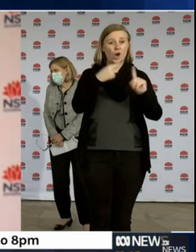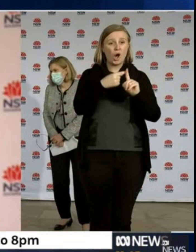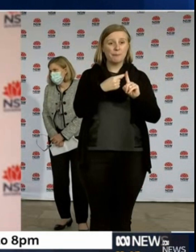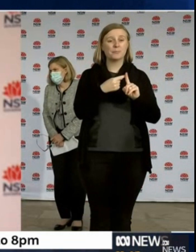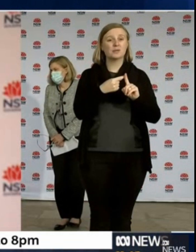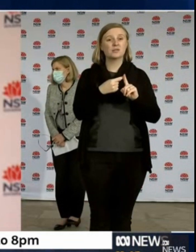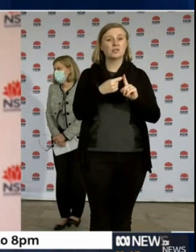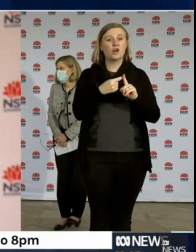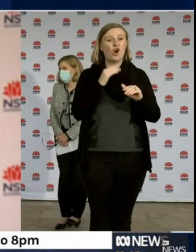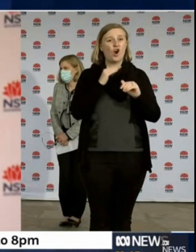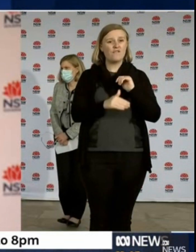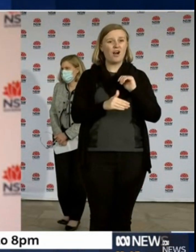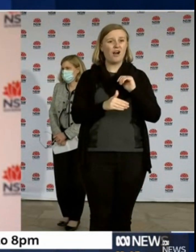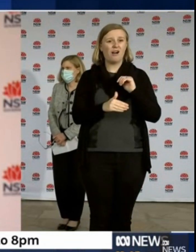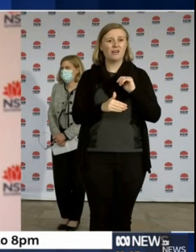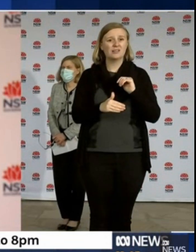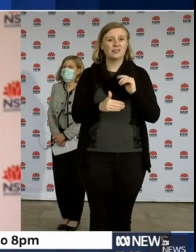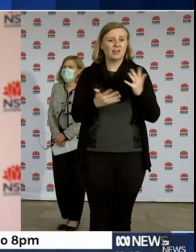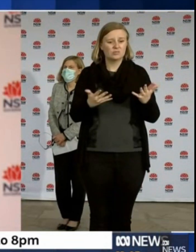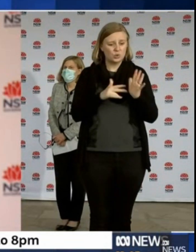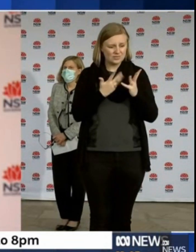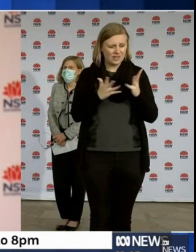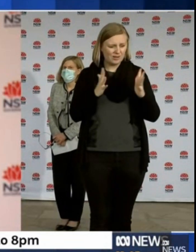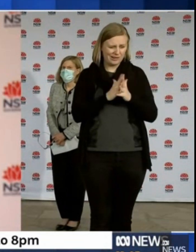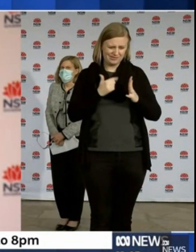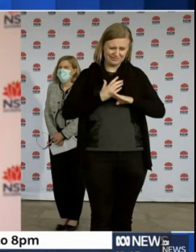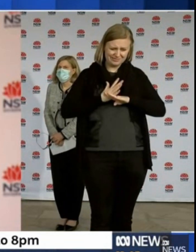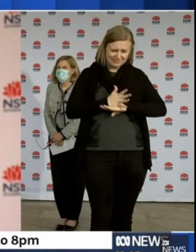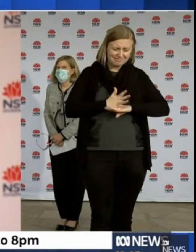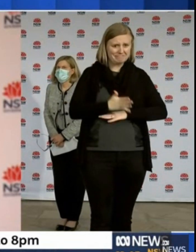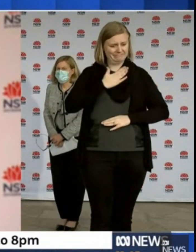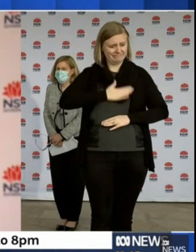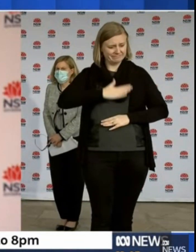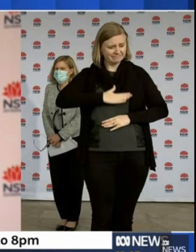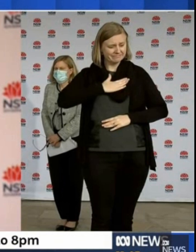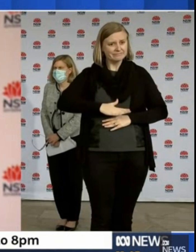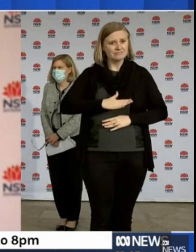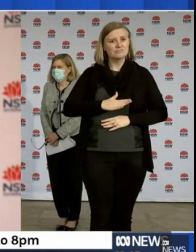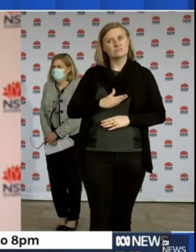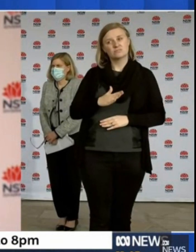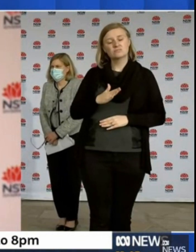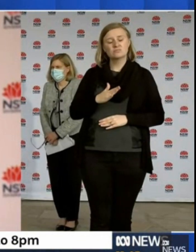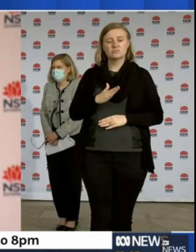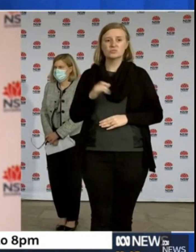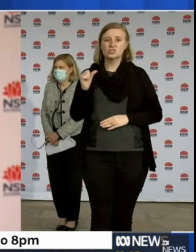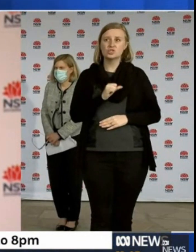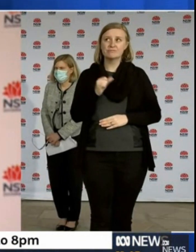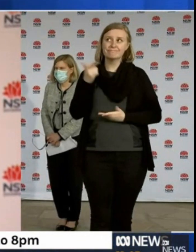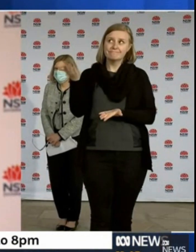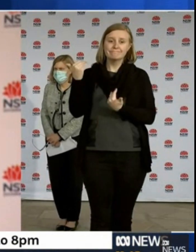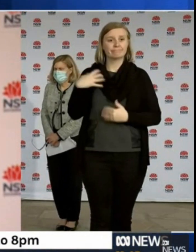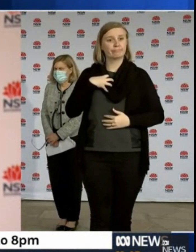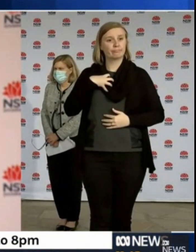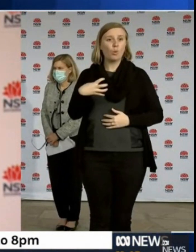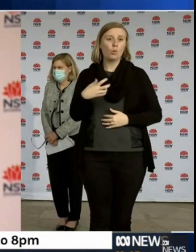long time that given New South Wales is doing the heavy lifting there, that consideration should be